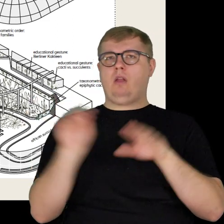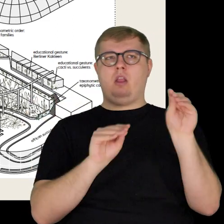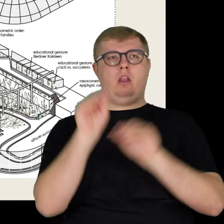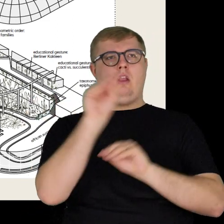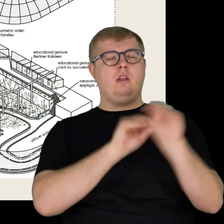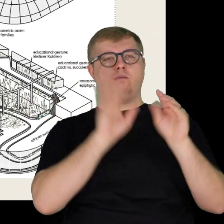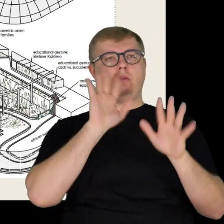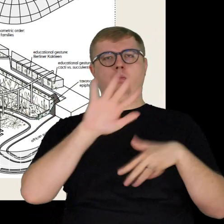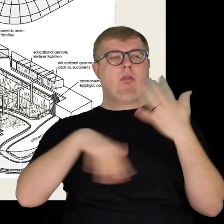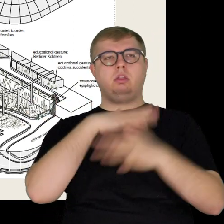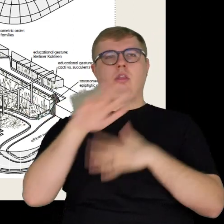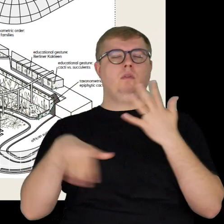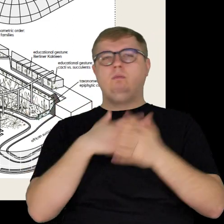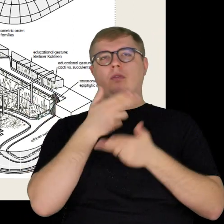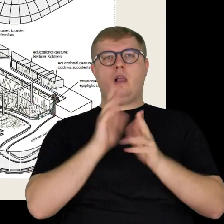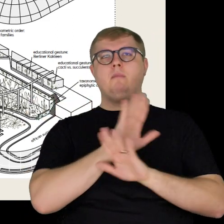is